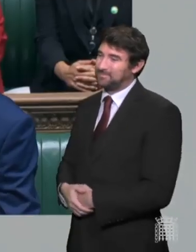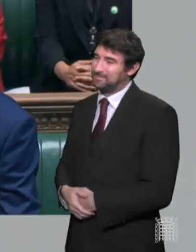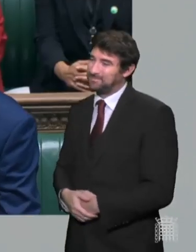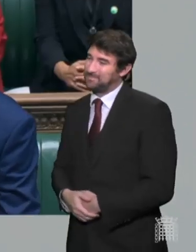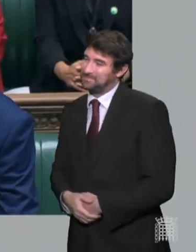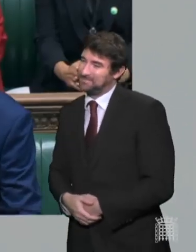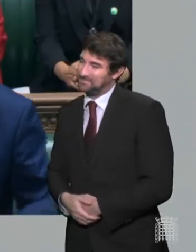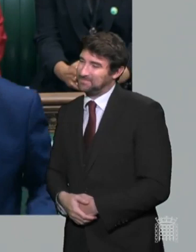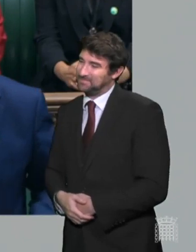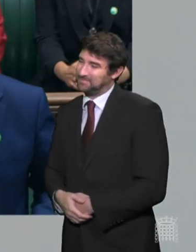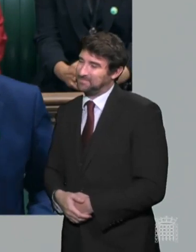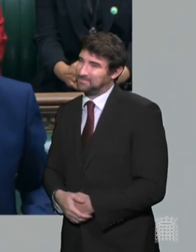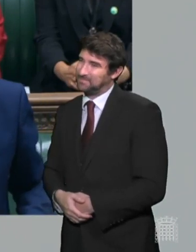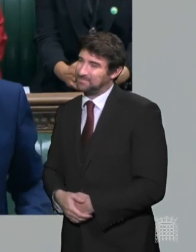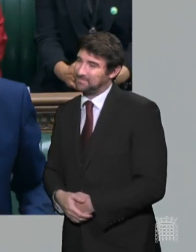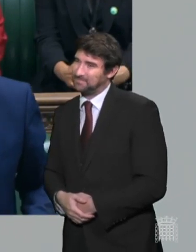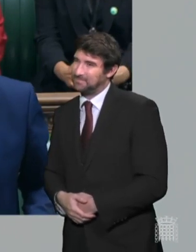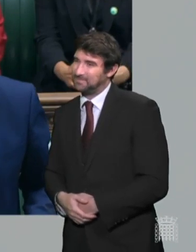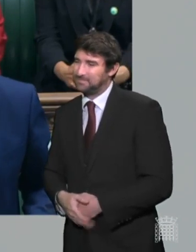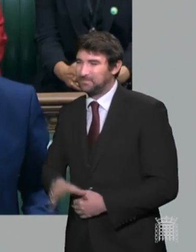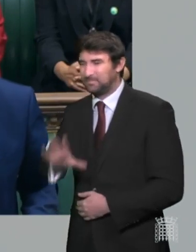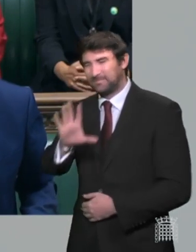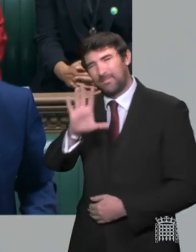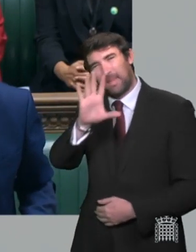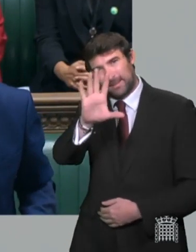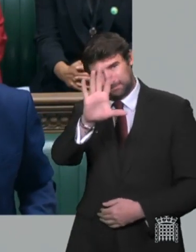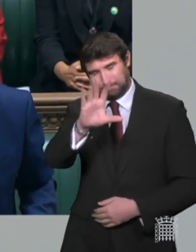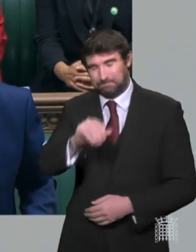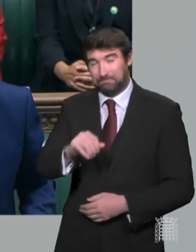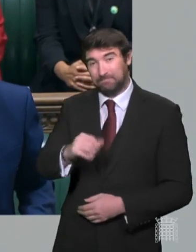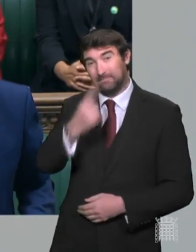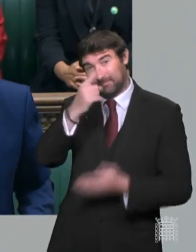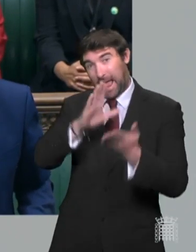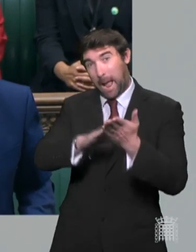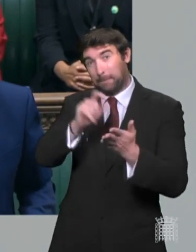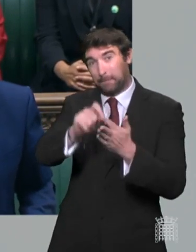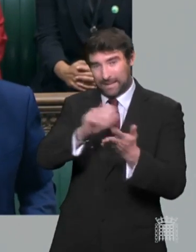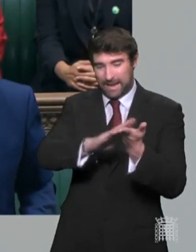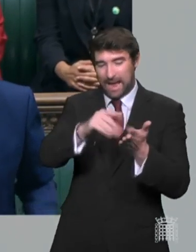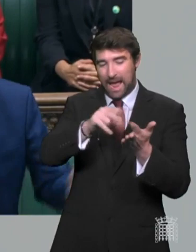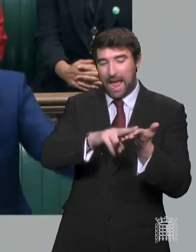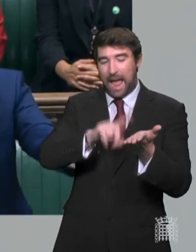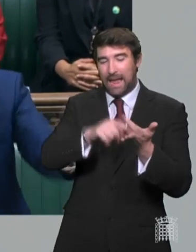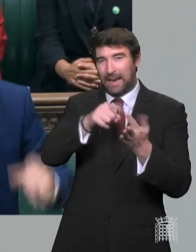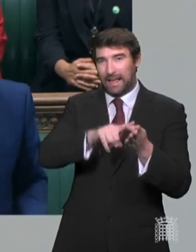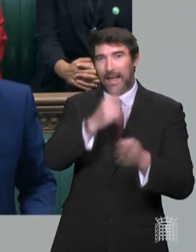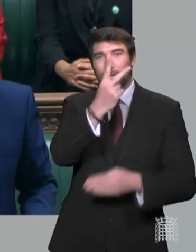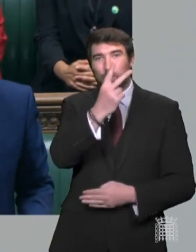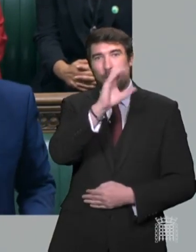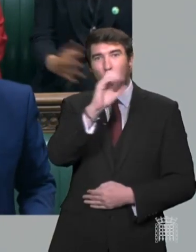Mr. Speaker, let me tell you what an ambitious young member for Henley said in 2002 in this